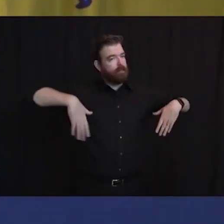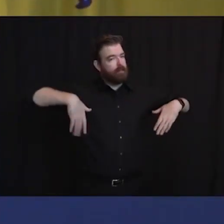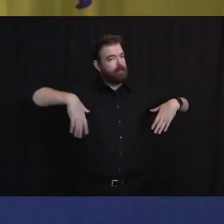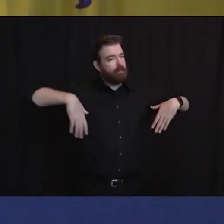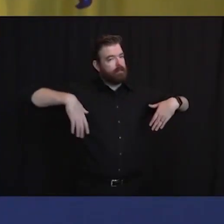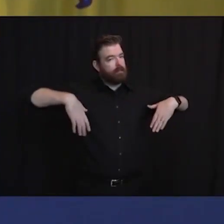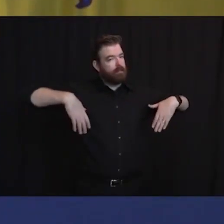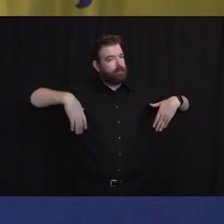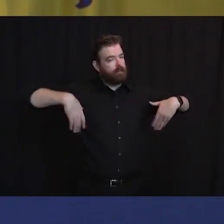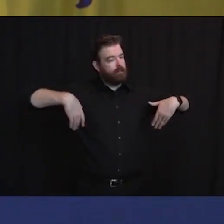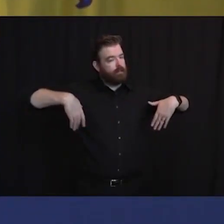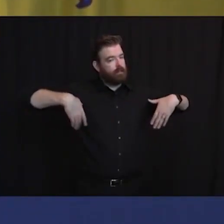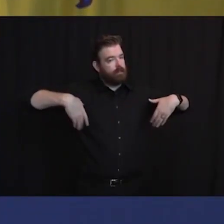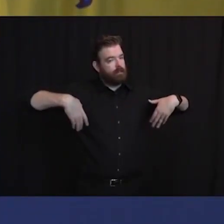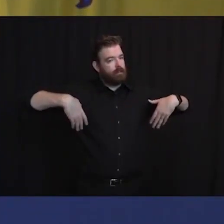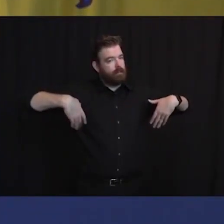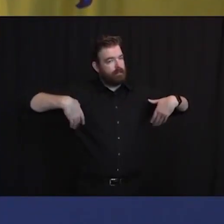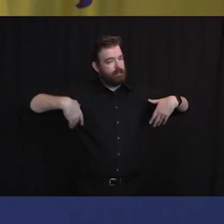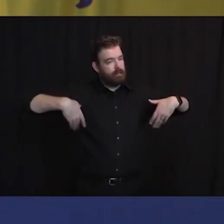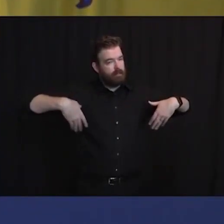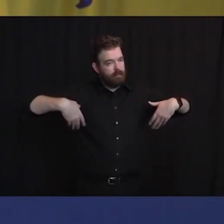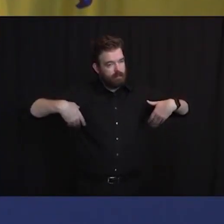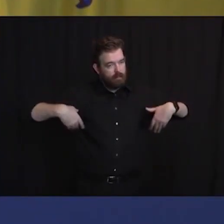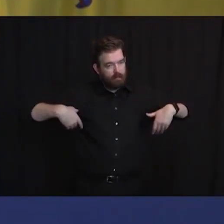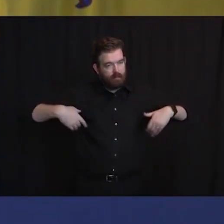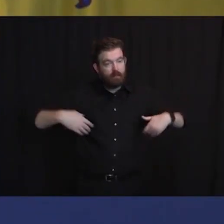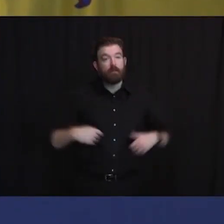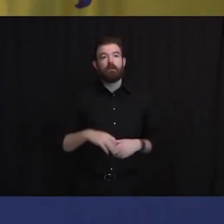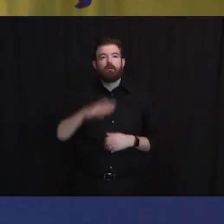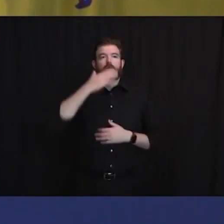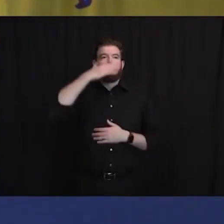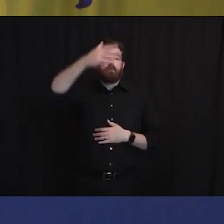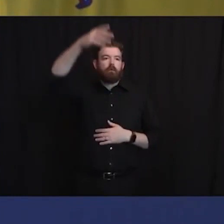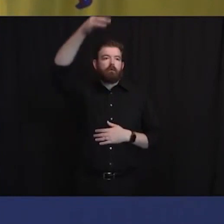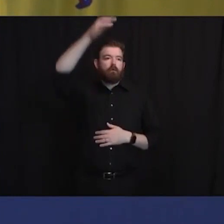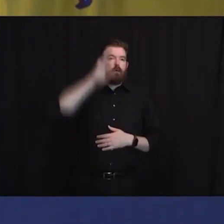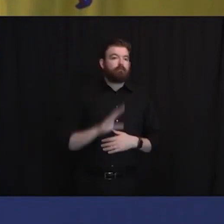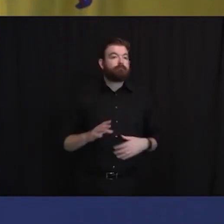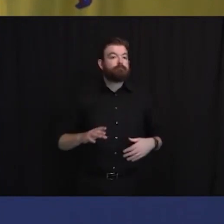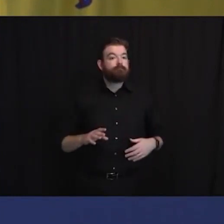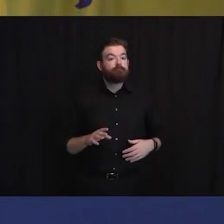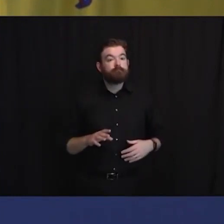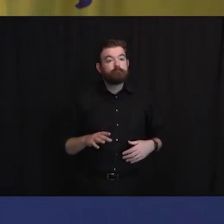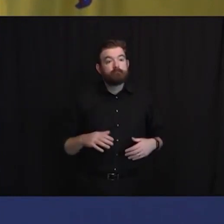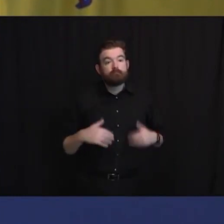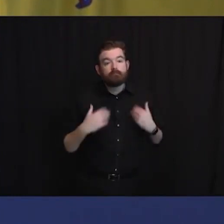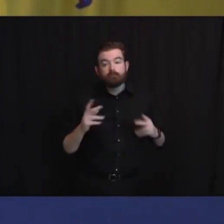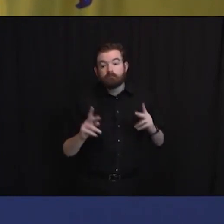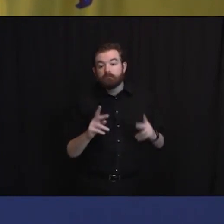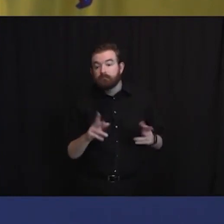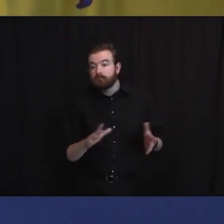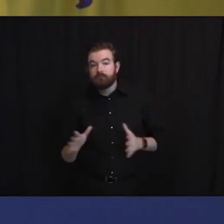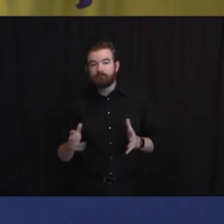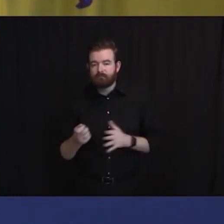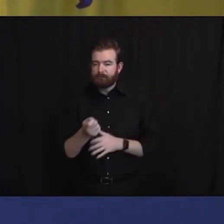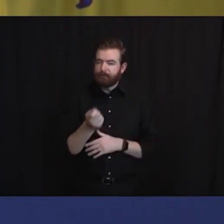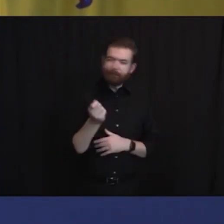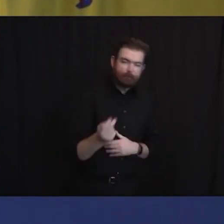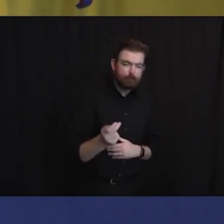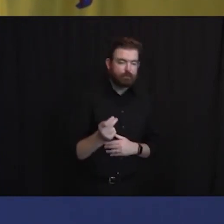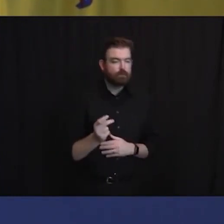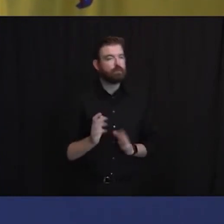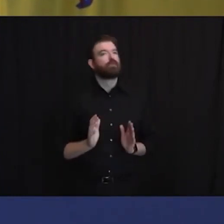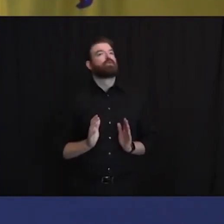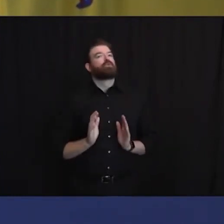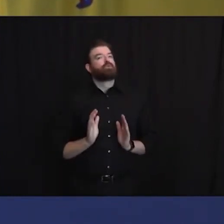thank God, that we've lost very few precious young lives. But we also know that that doesn't mean that the young folks have not been